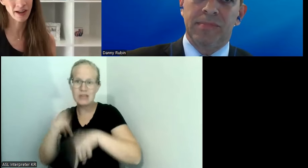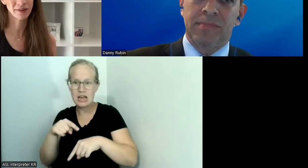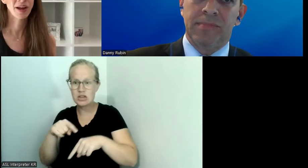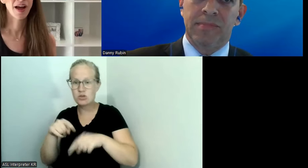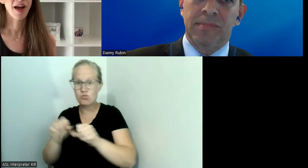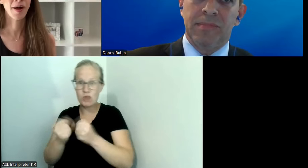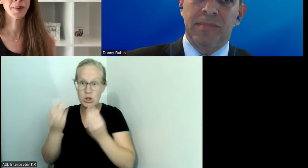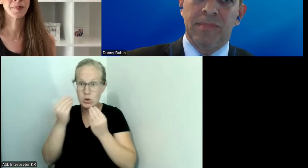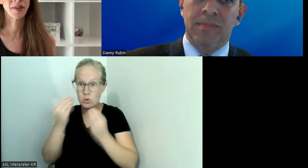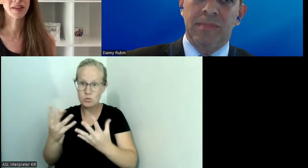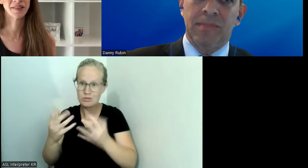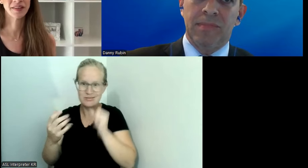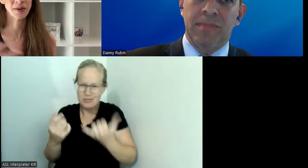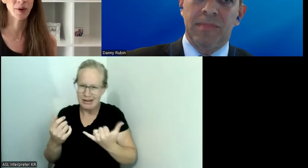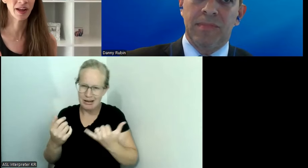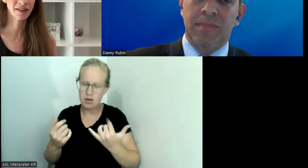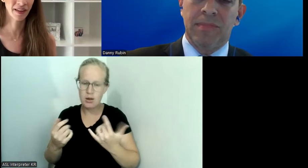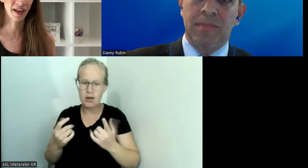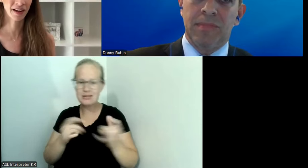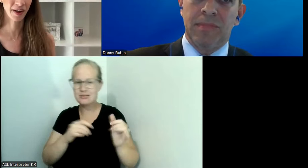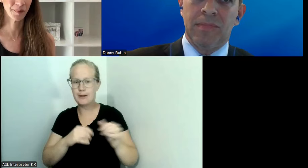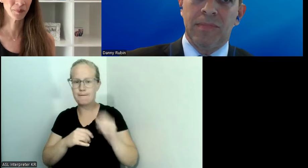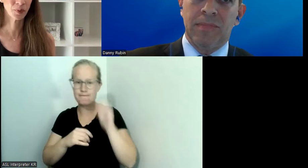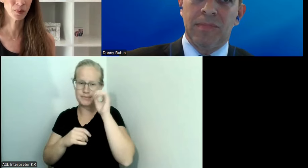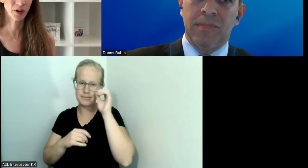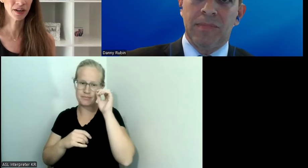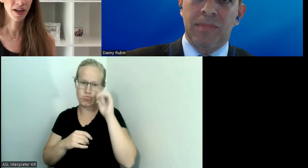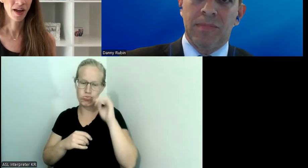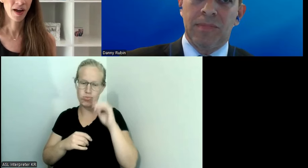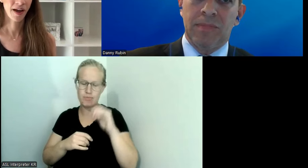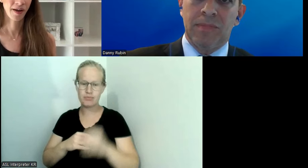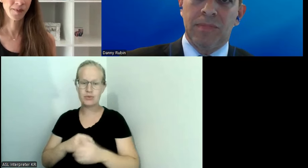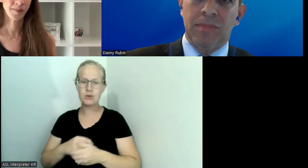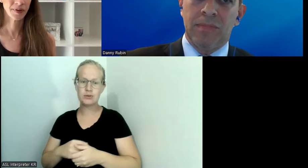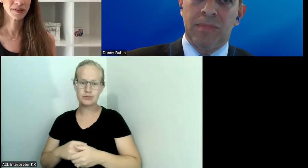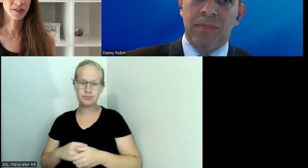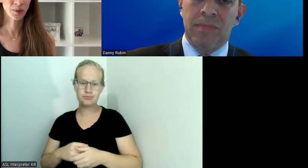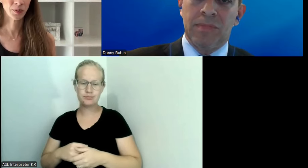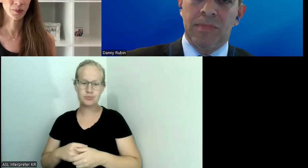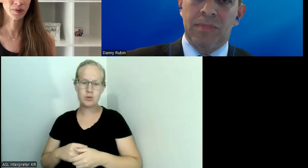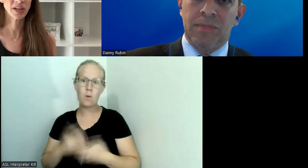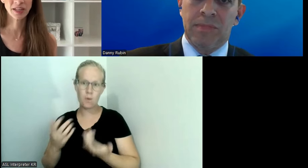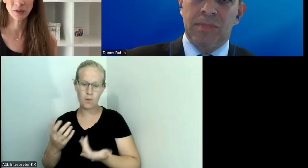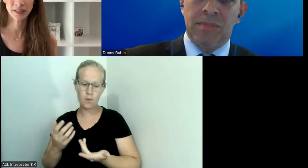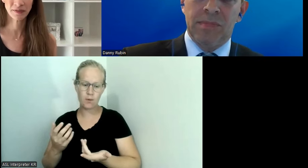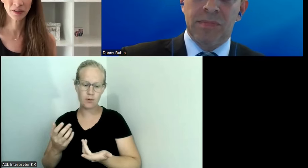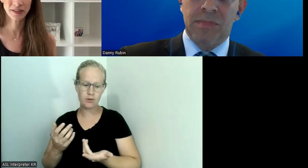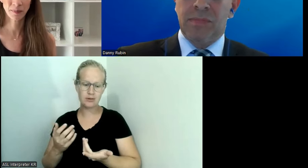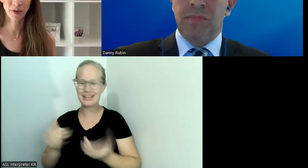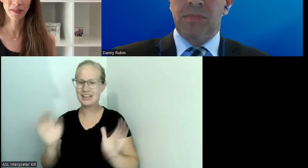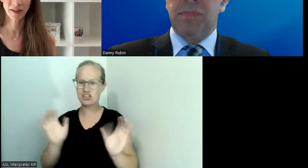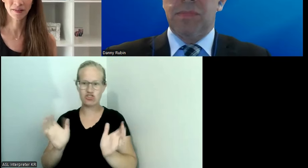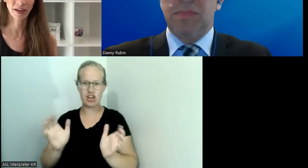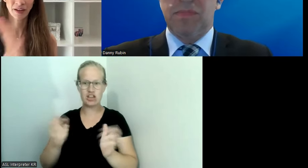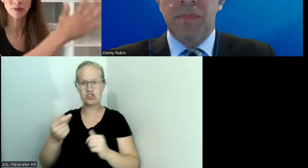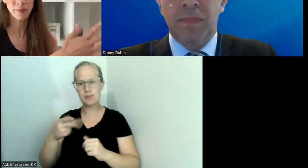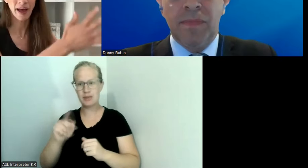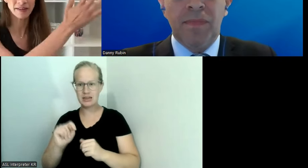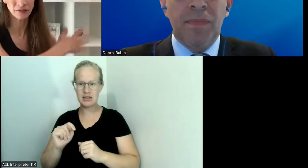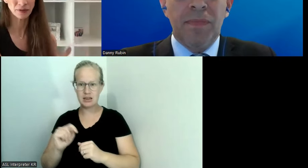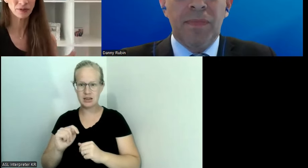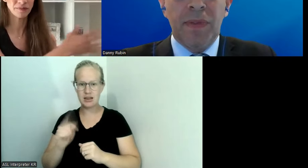least not right now. Um, and the same way that, um, we would, um, so like chat GBT, for example, I think